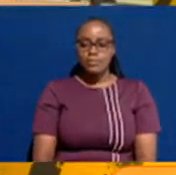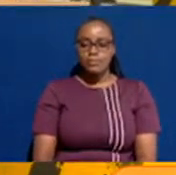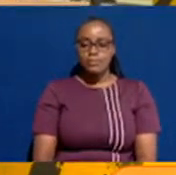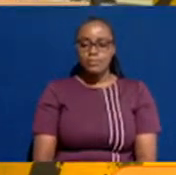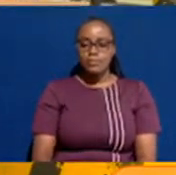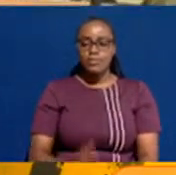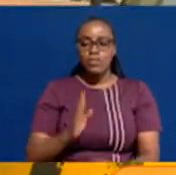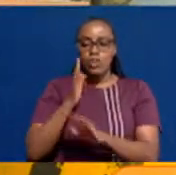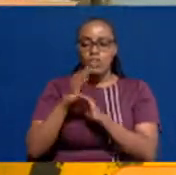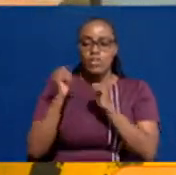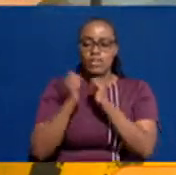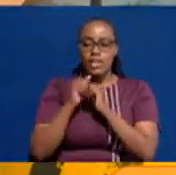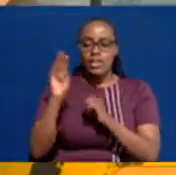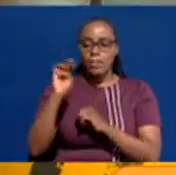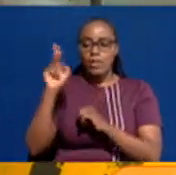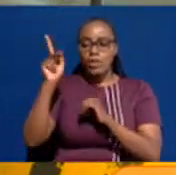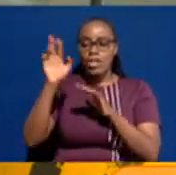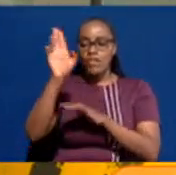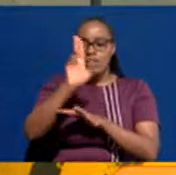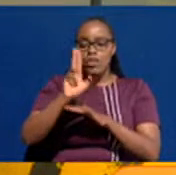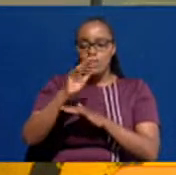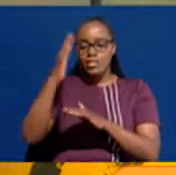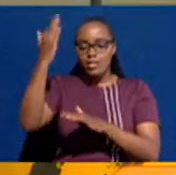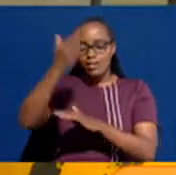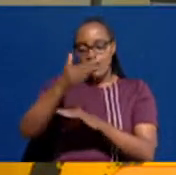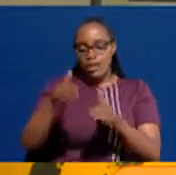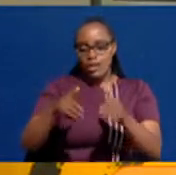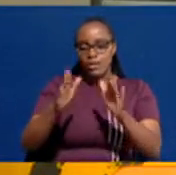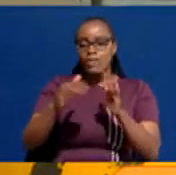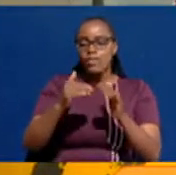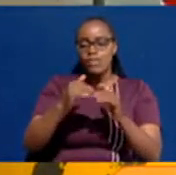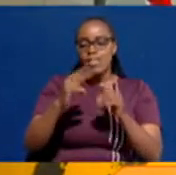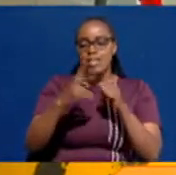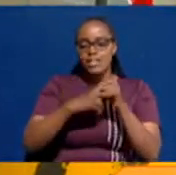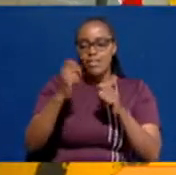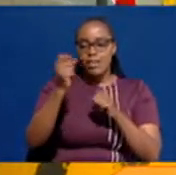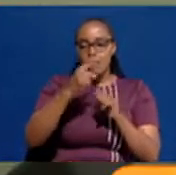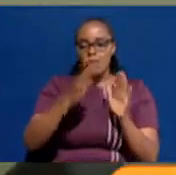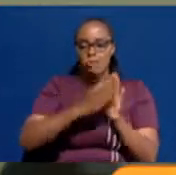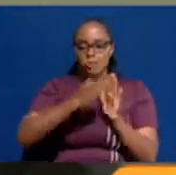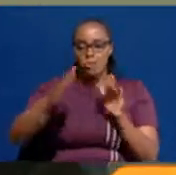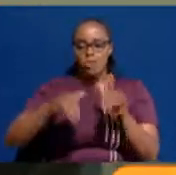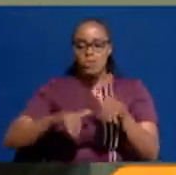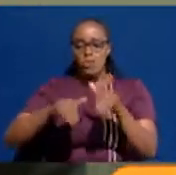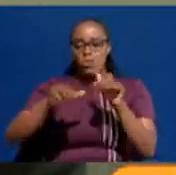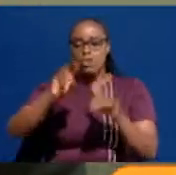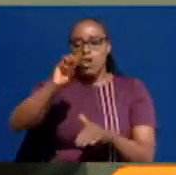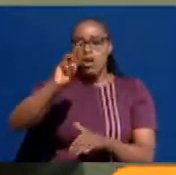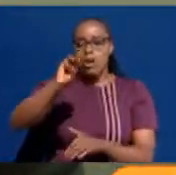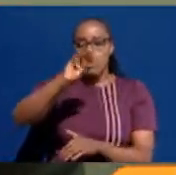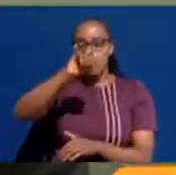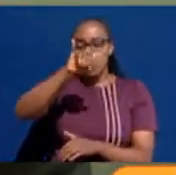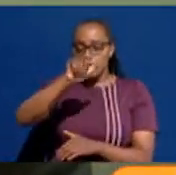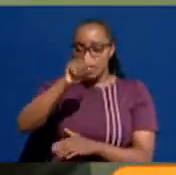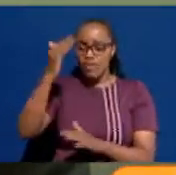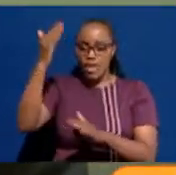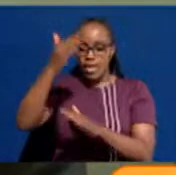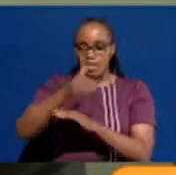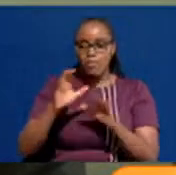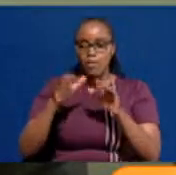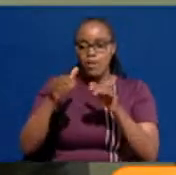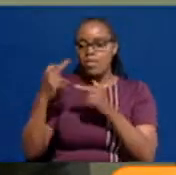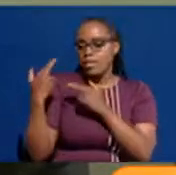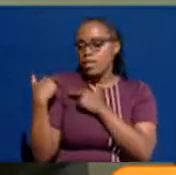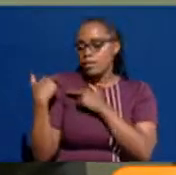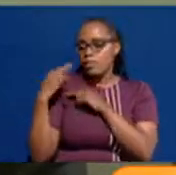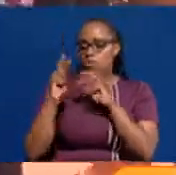More than 10 million Kenyans have used the expressway over a period of 7 months, according to Moja Express Company, the company that manages